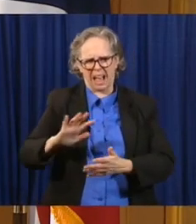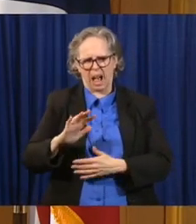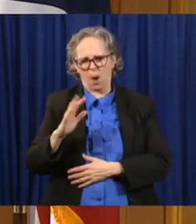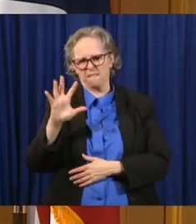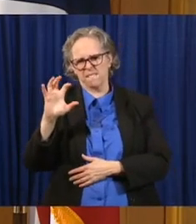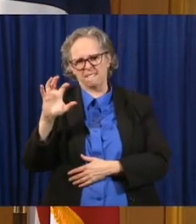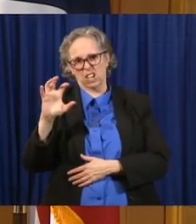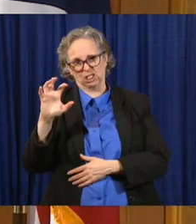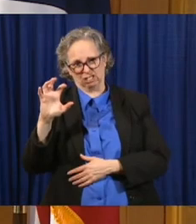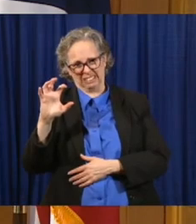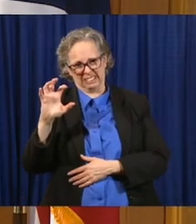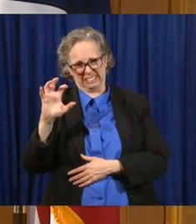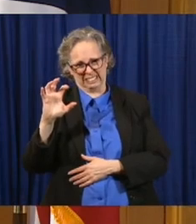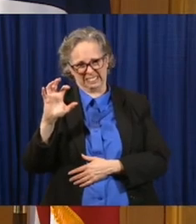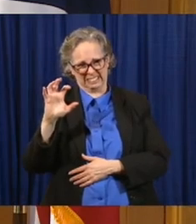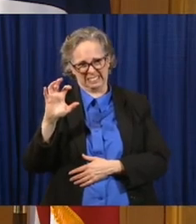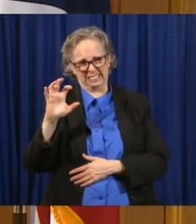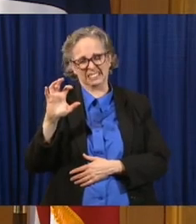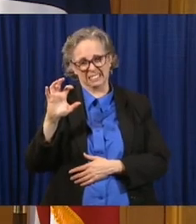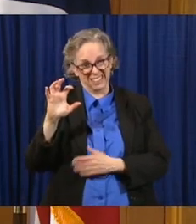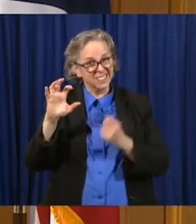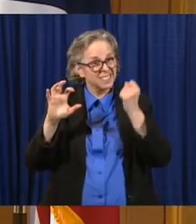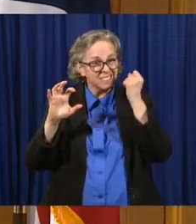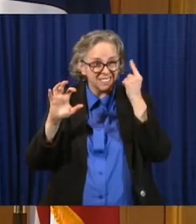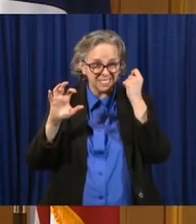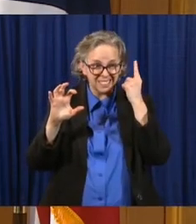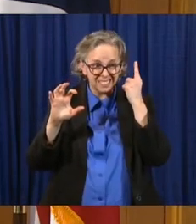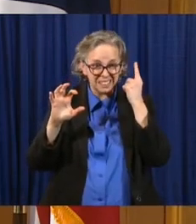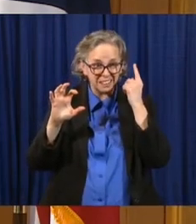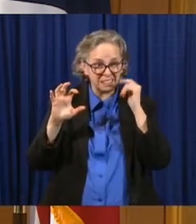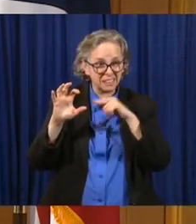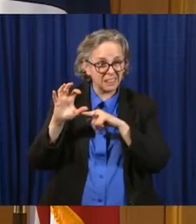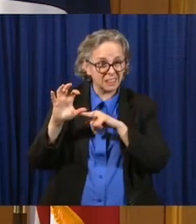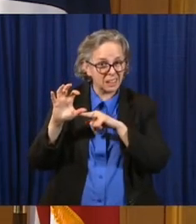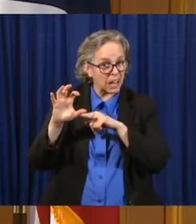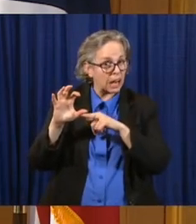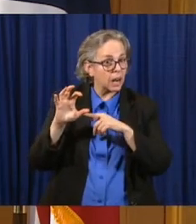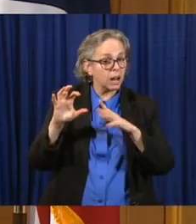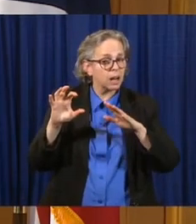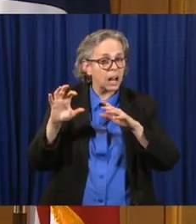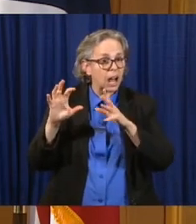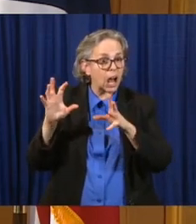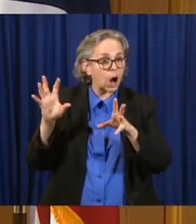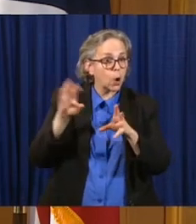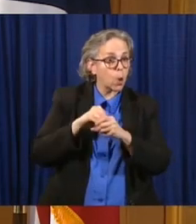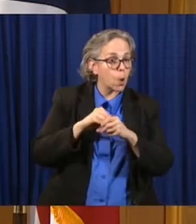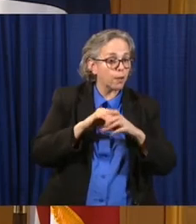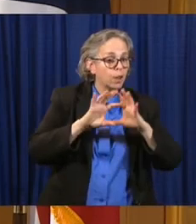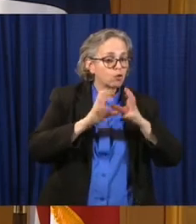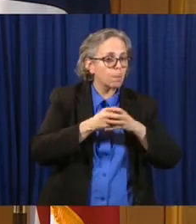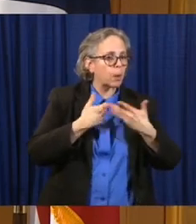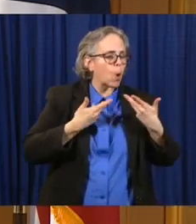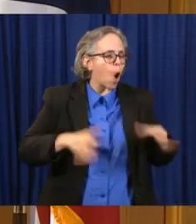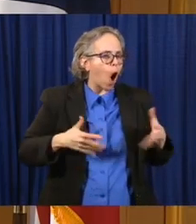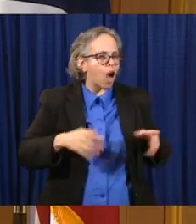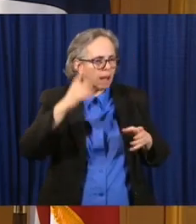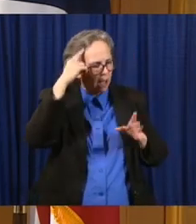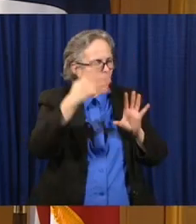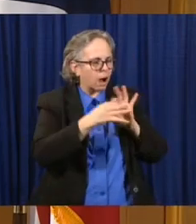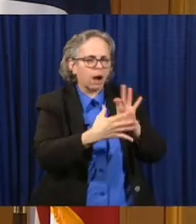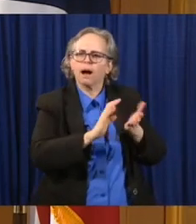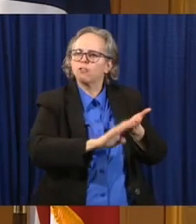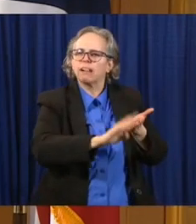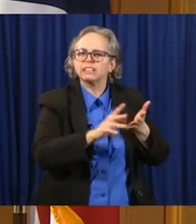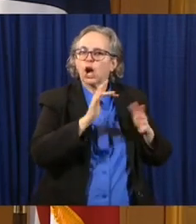is independent of the individuals that I just announced were being released.